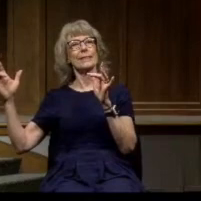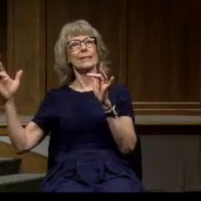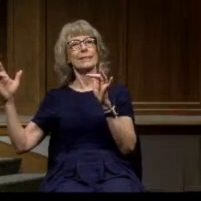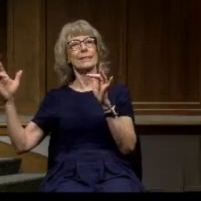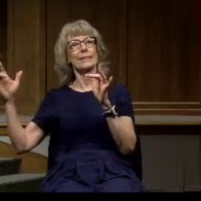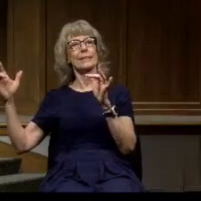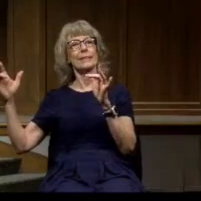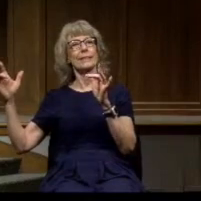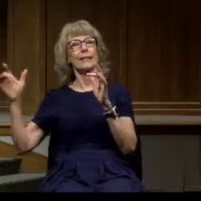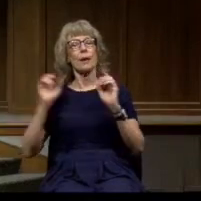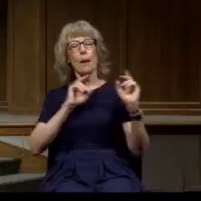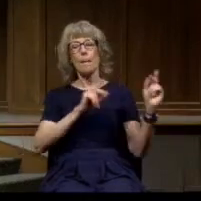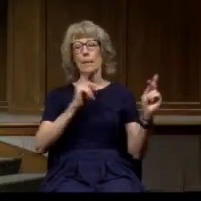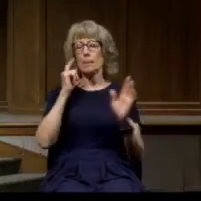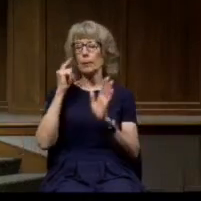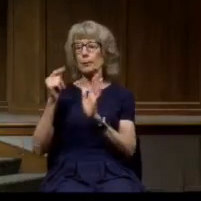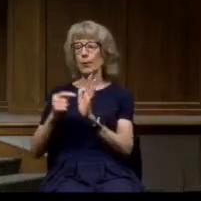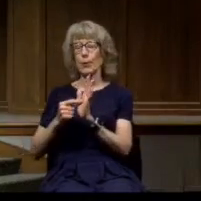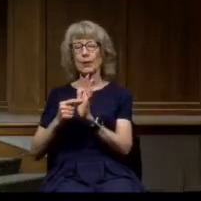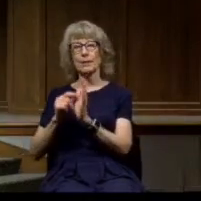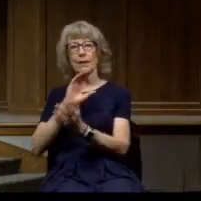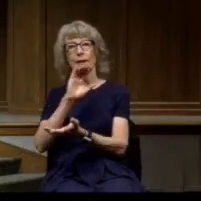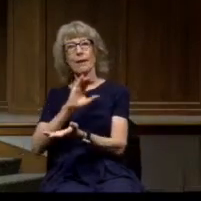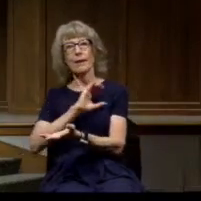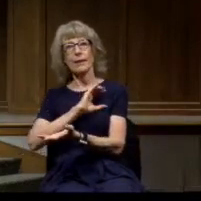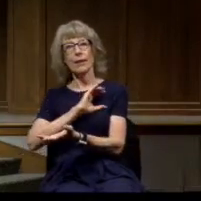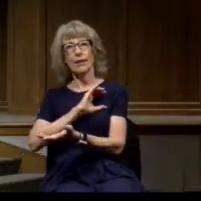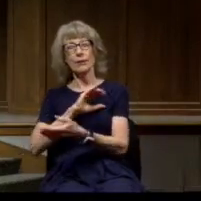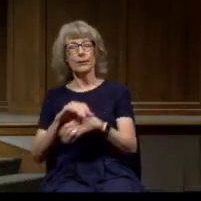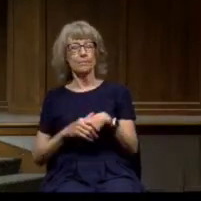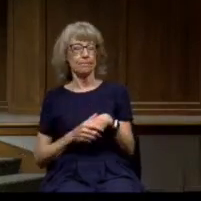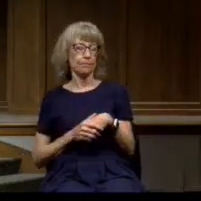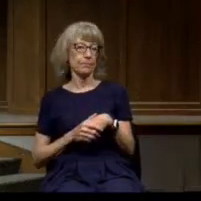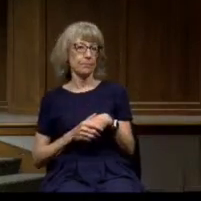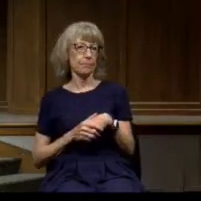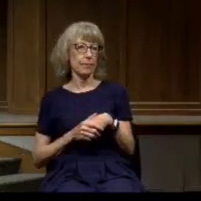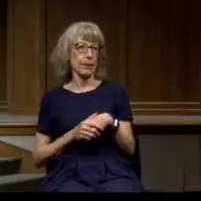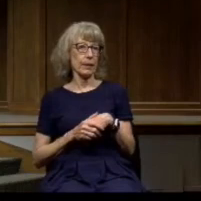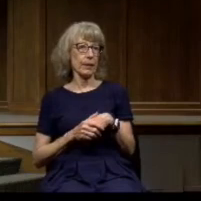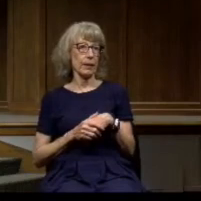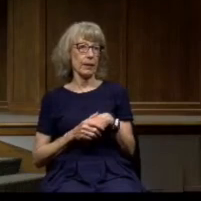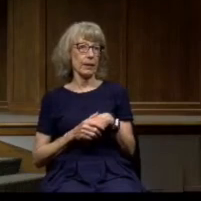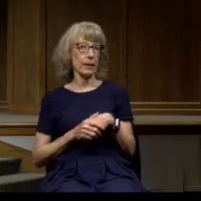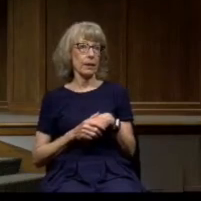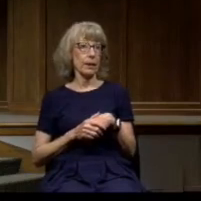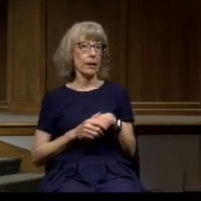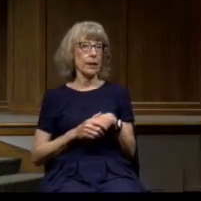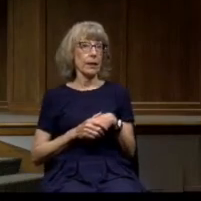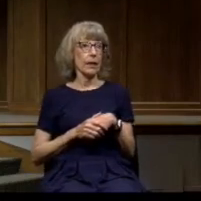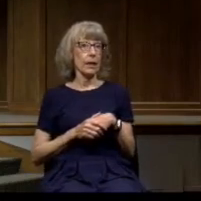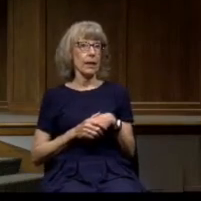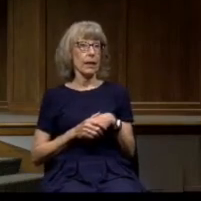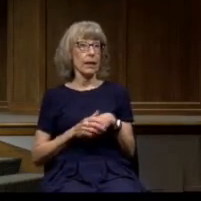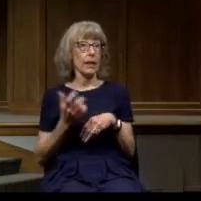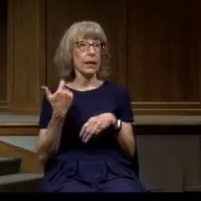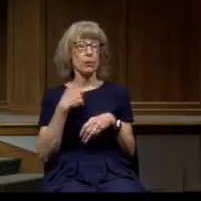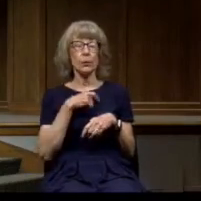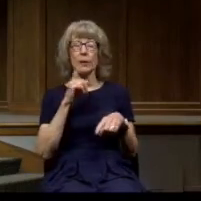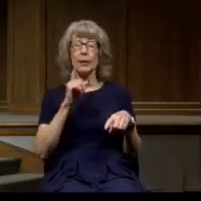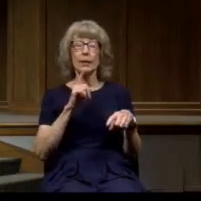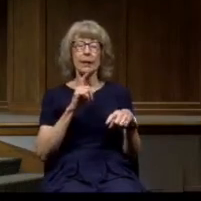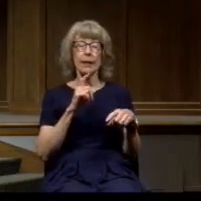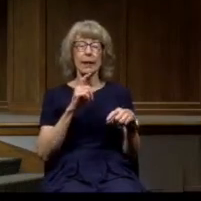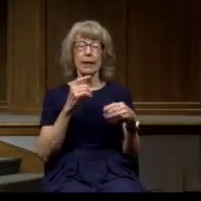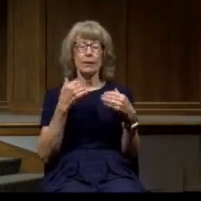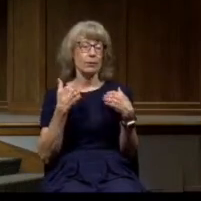then conversely, what causes us to fade is our lack of character. So when you treat people